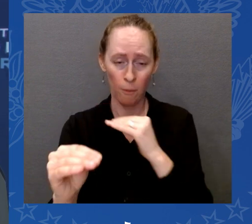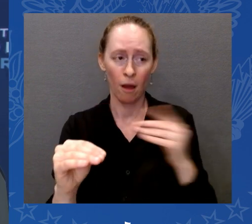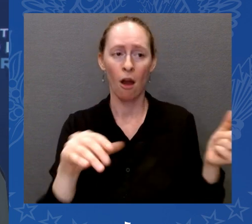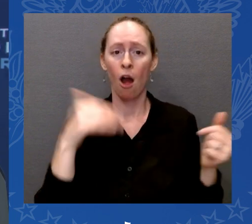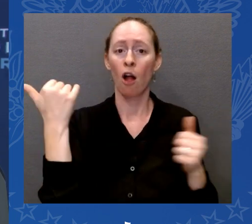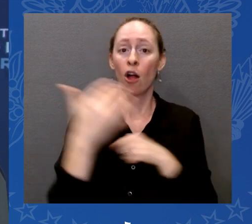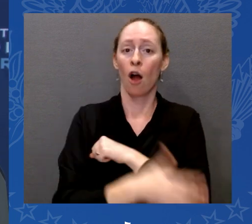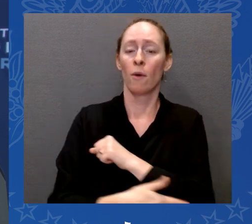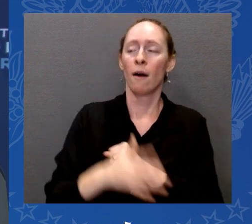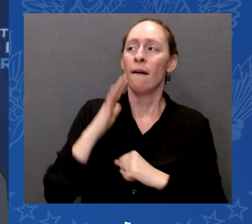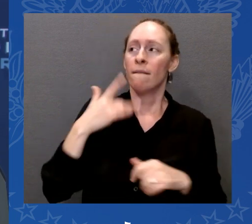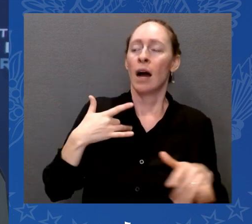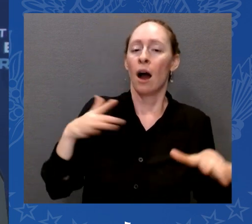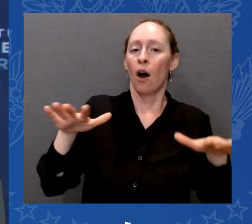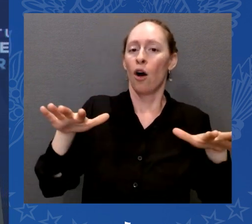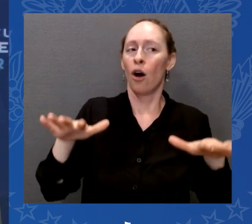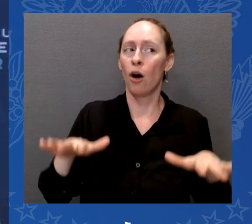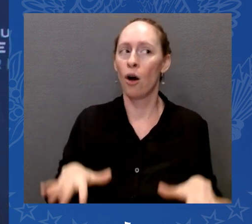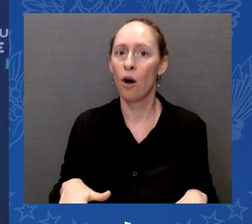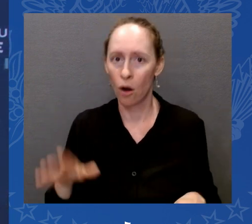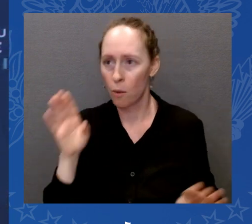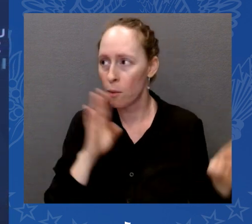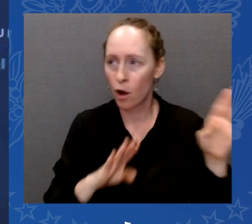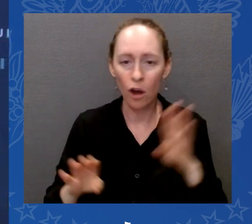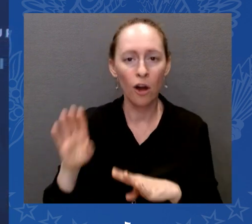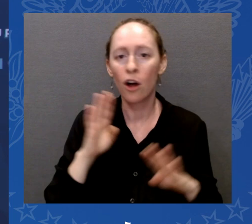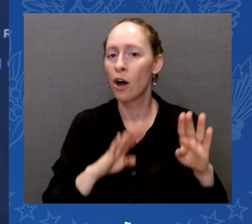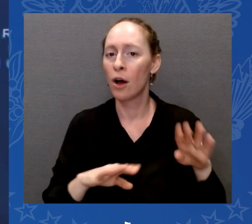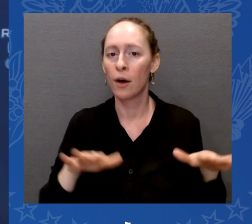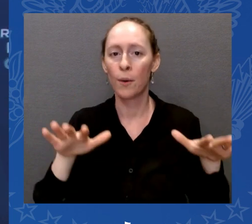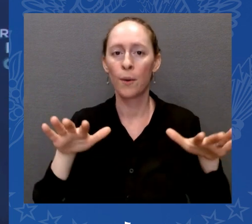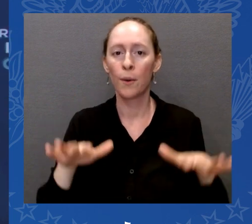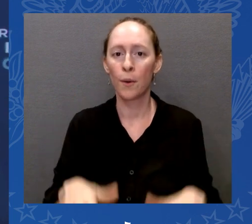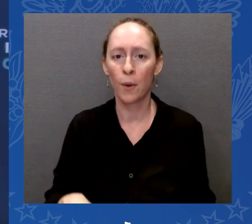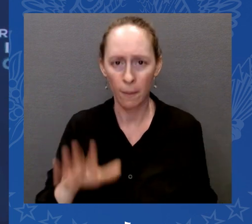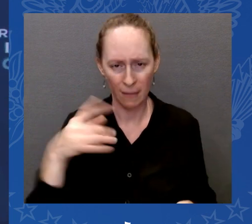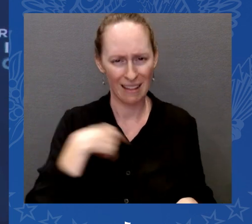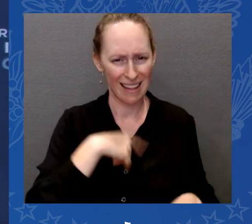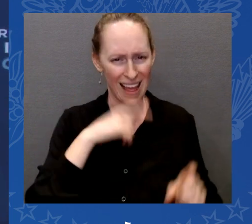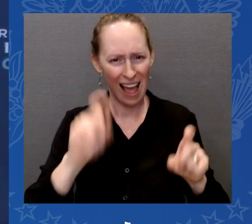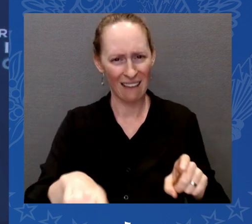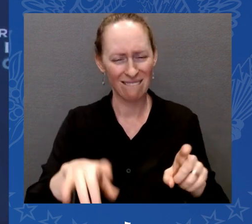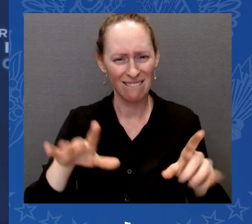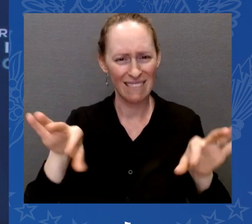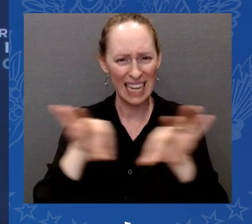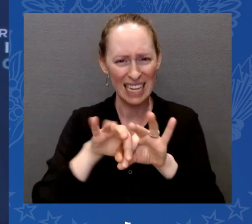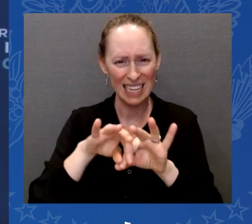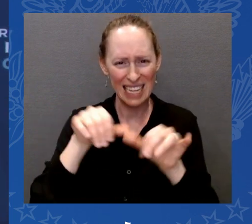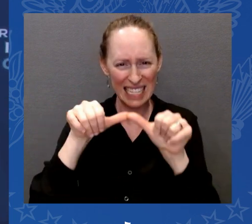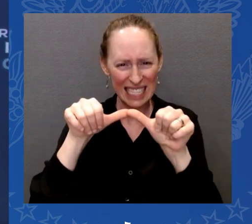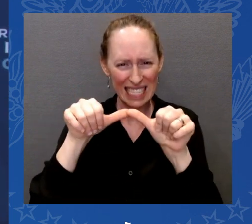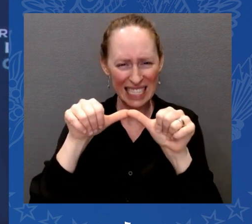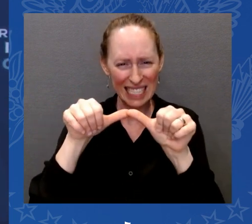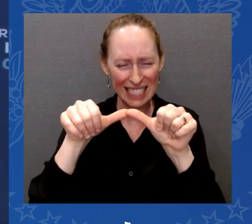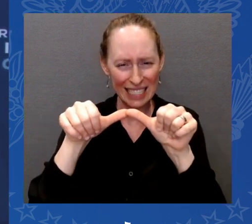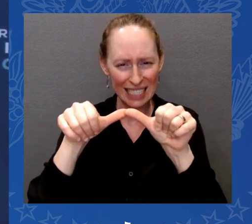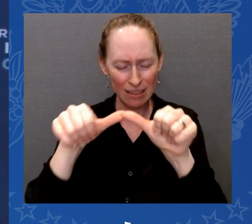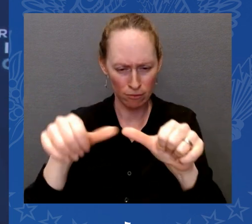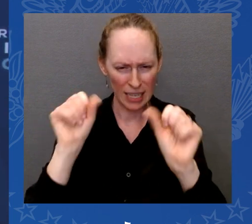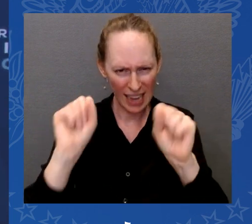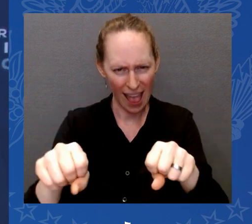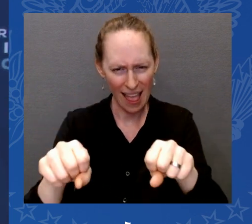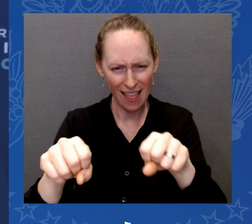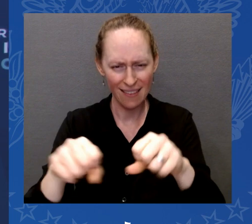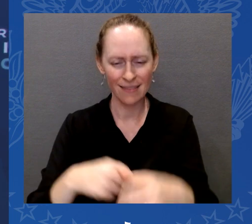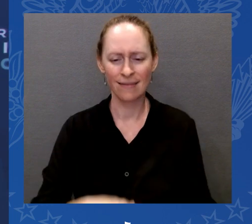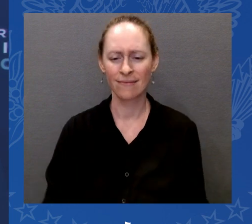fact. But we just have to keep it going. And I know we can. We just have to remember, for God's sake,